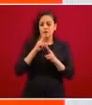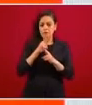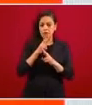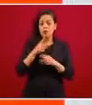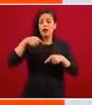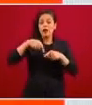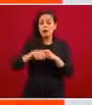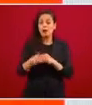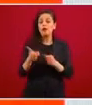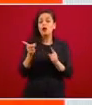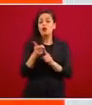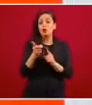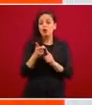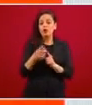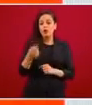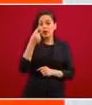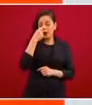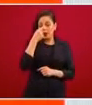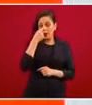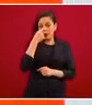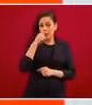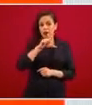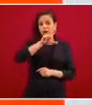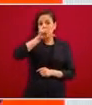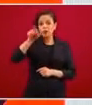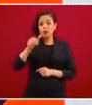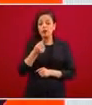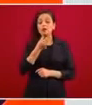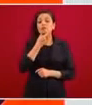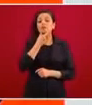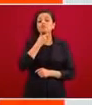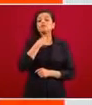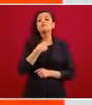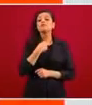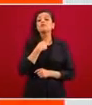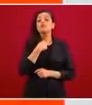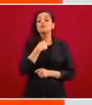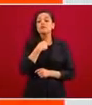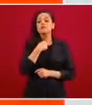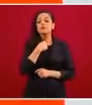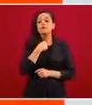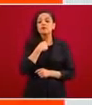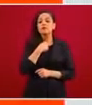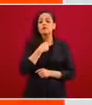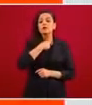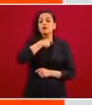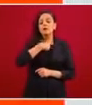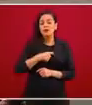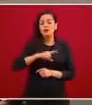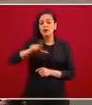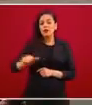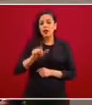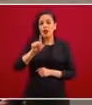respiratory tract, which begins at the nostrils, goes through the